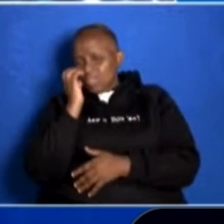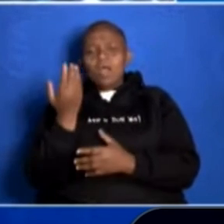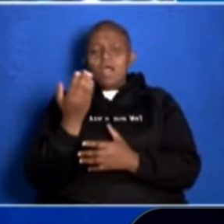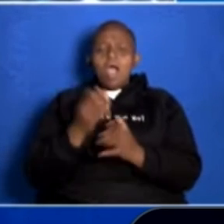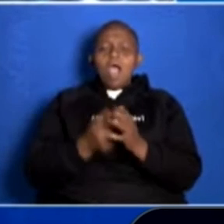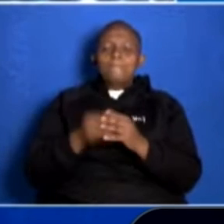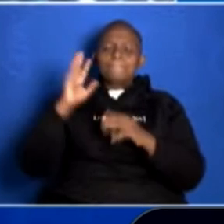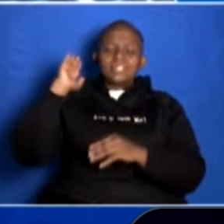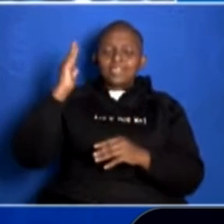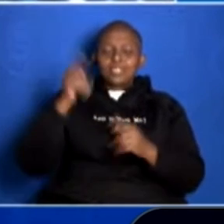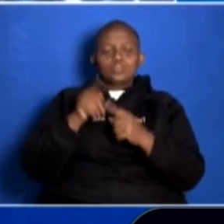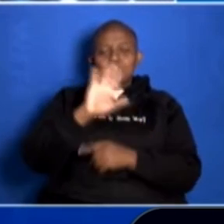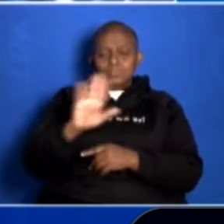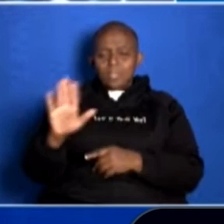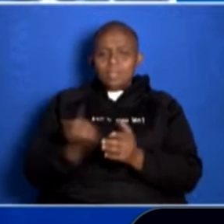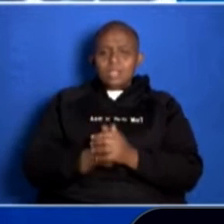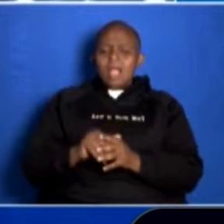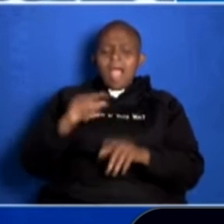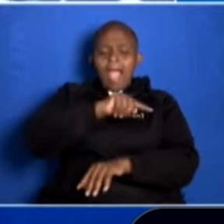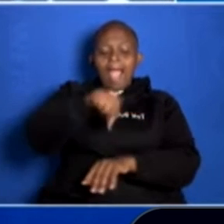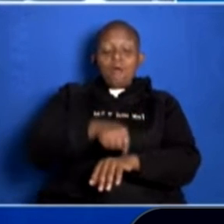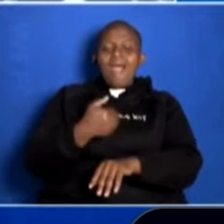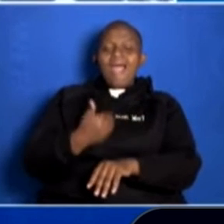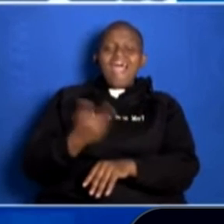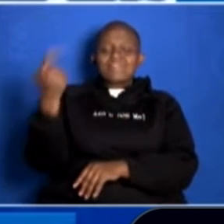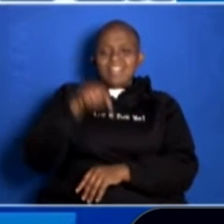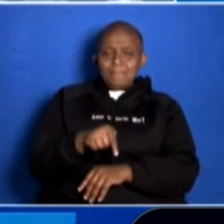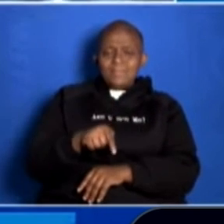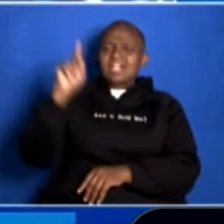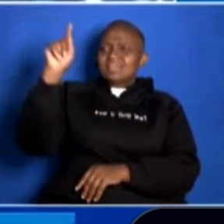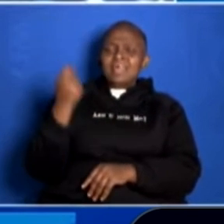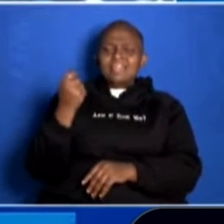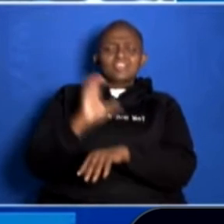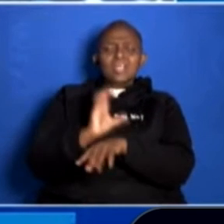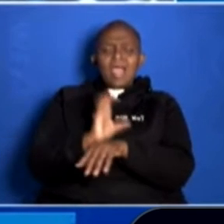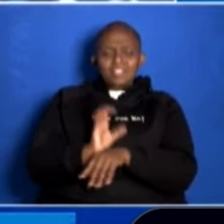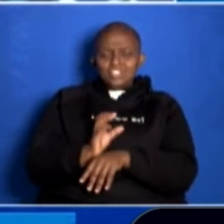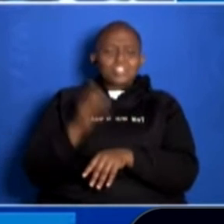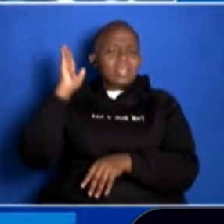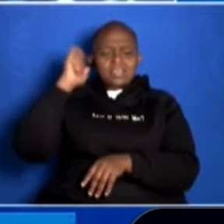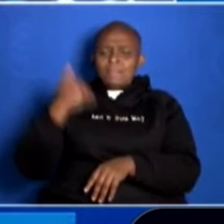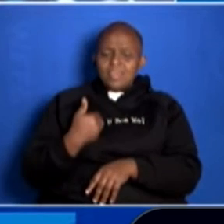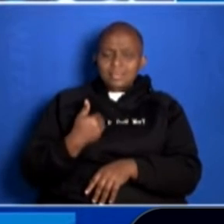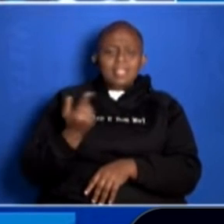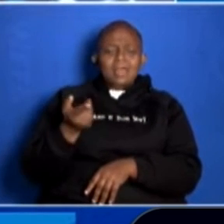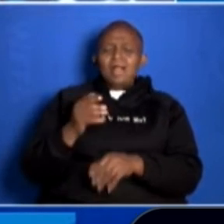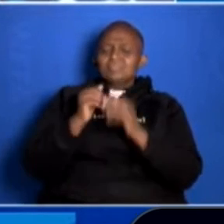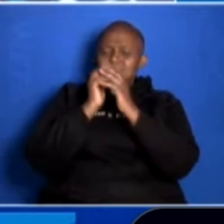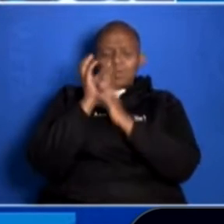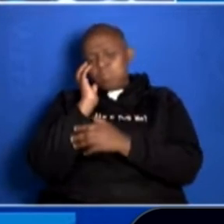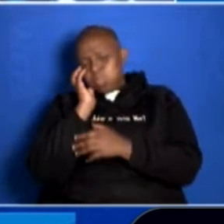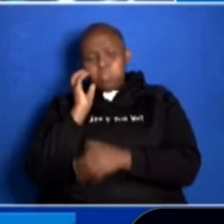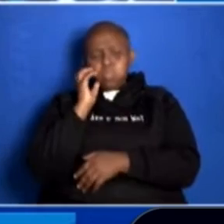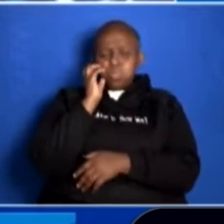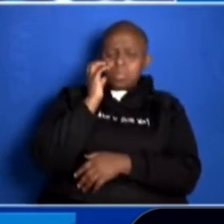has come. Lisaa limekuja. Kenya church, hear me. Kanisa la Kenya sikia. No more mourning in you. Hakuna kuomboleza tena